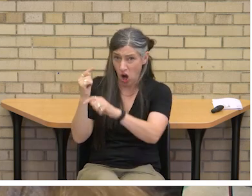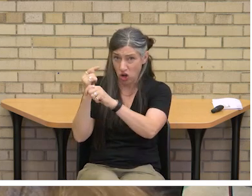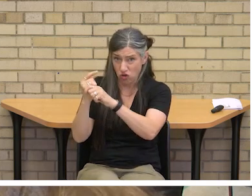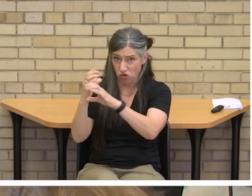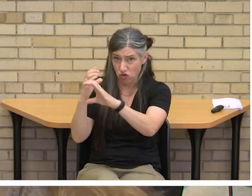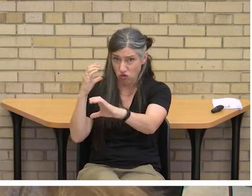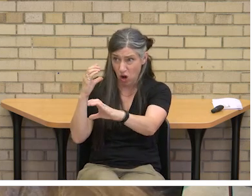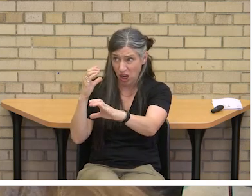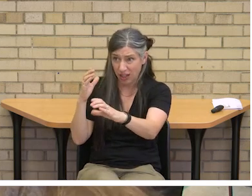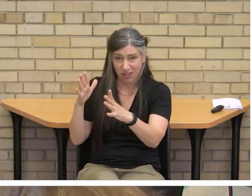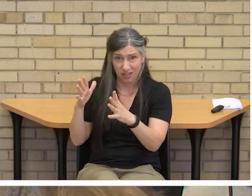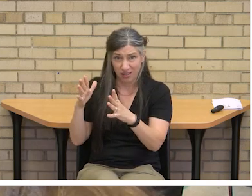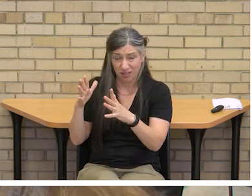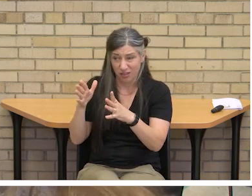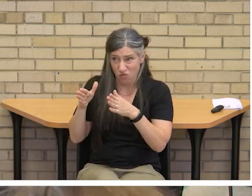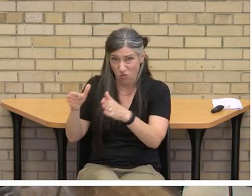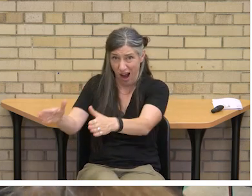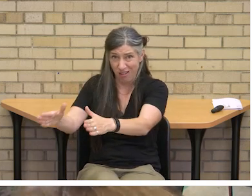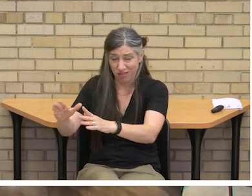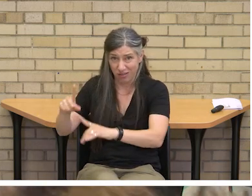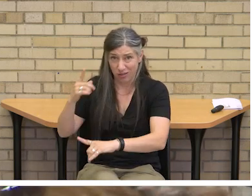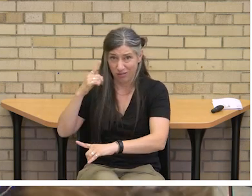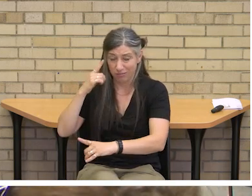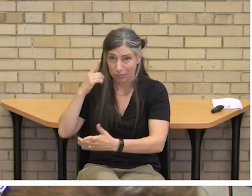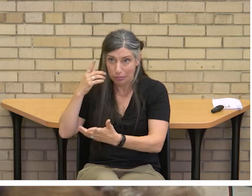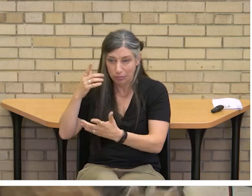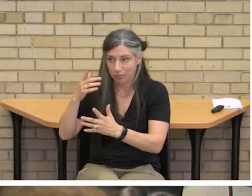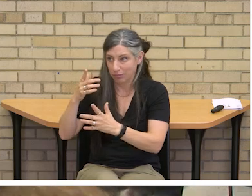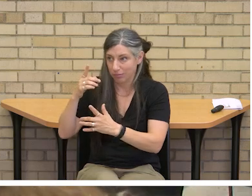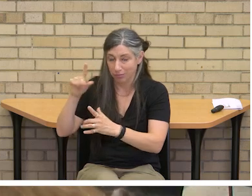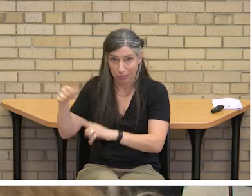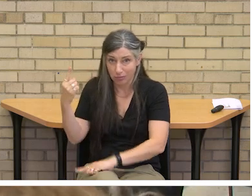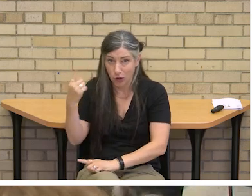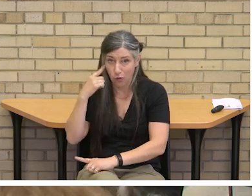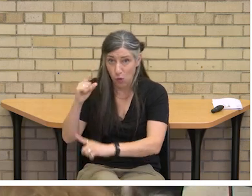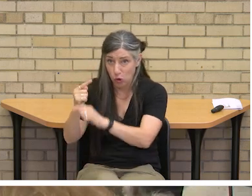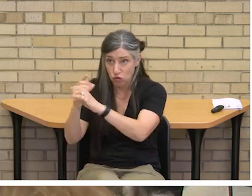in and out of the site underneath the bridge? And will that involve 4 Mile Run?